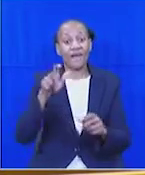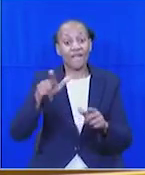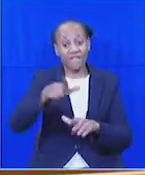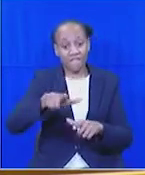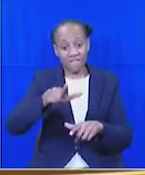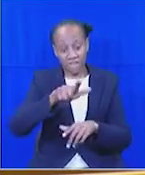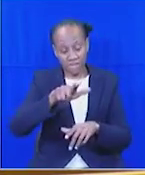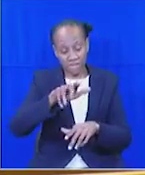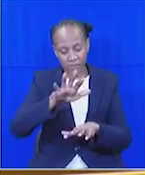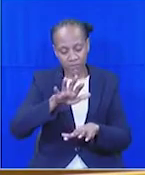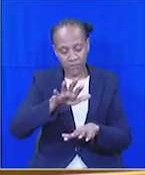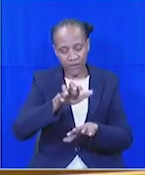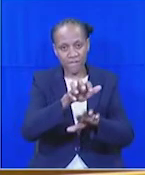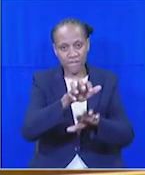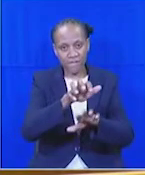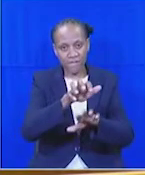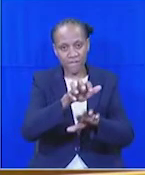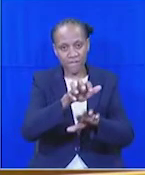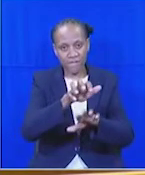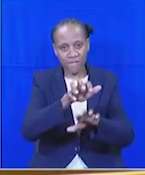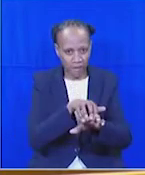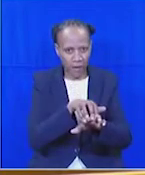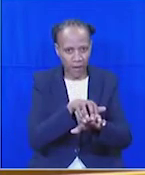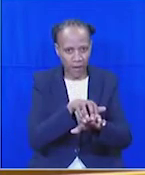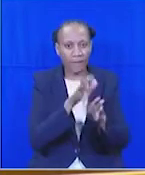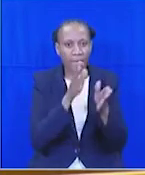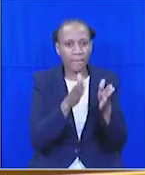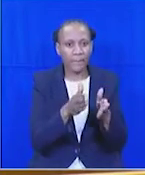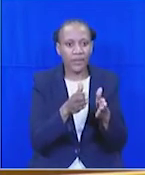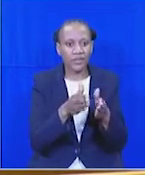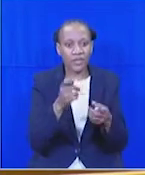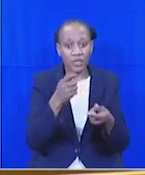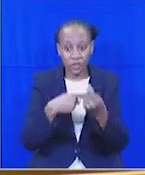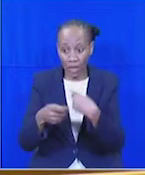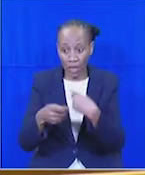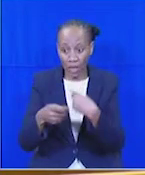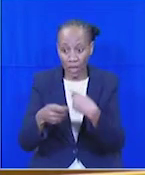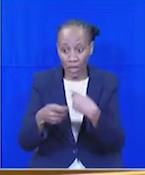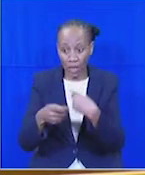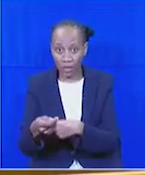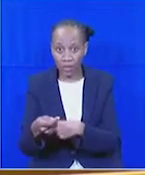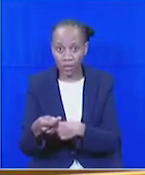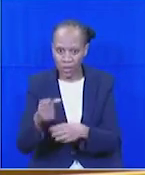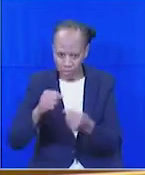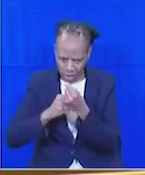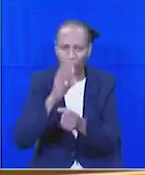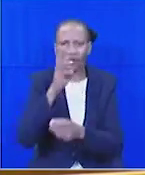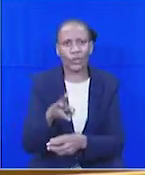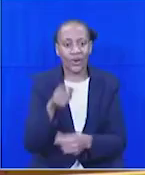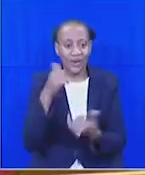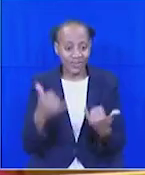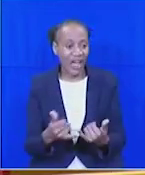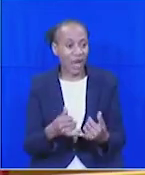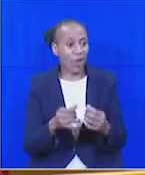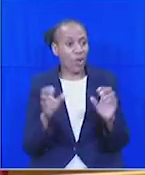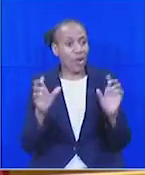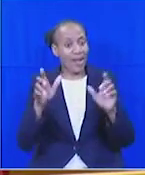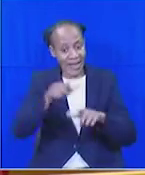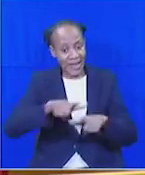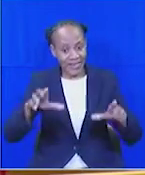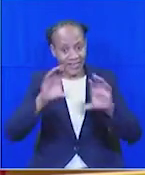who farm in communal areas who are never given support by government because they do not have title deeds to their